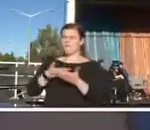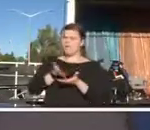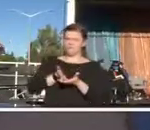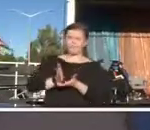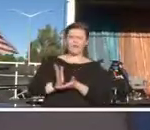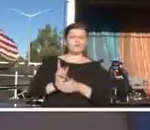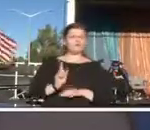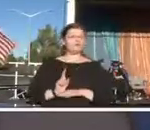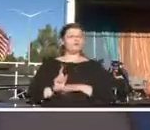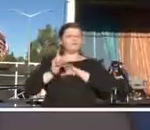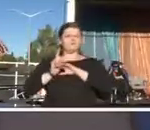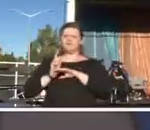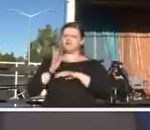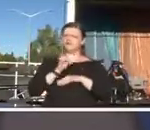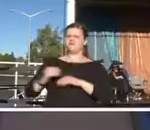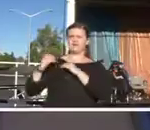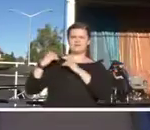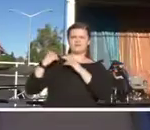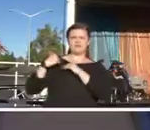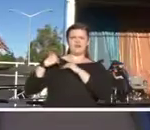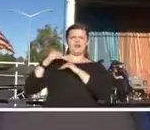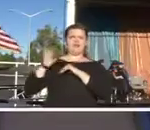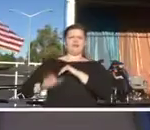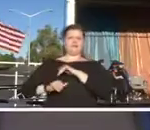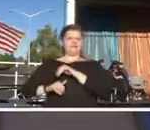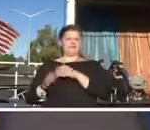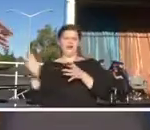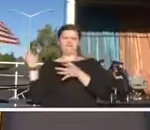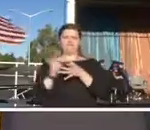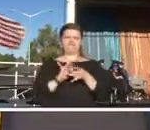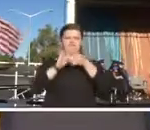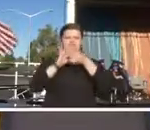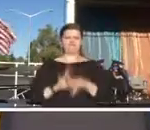and responsibilities appertaining thereto.